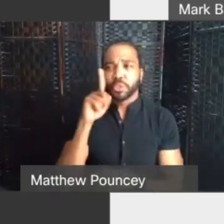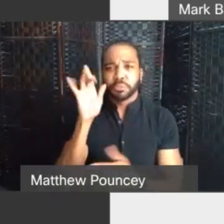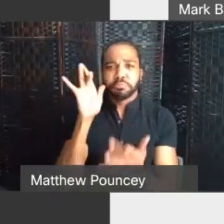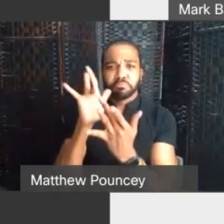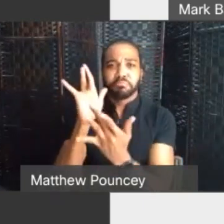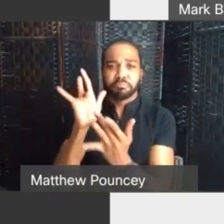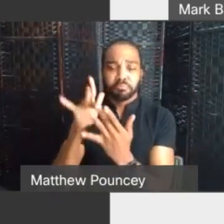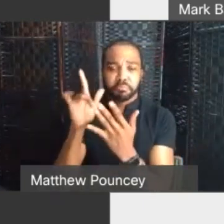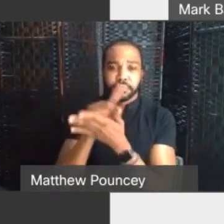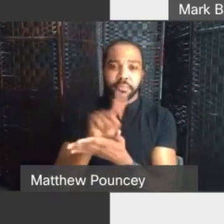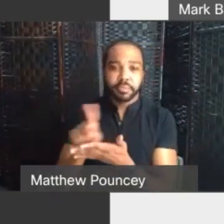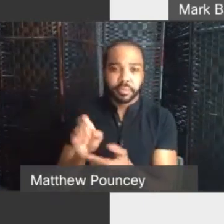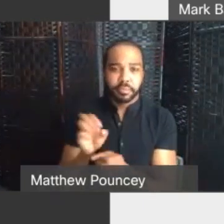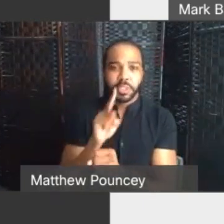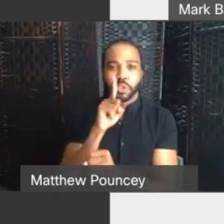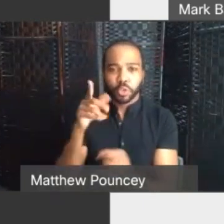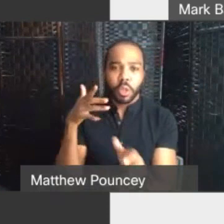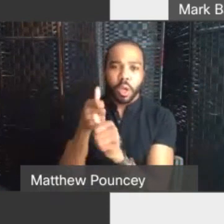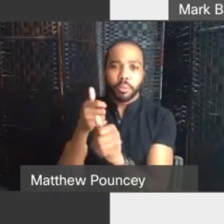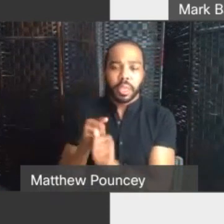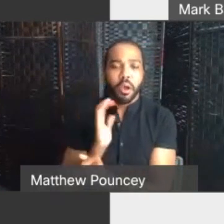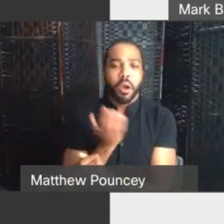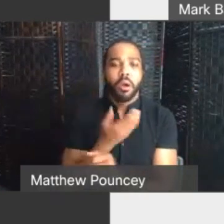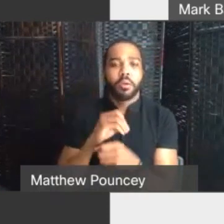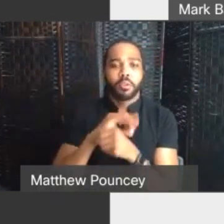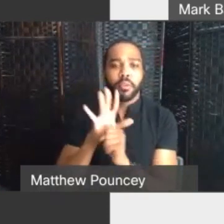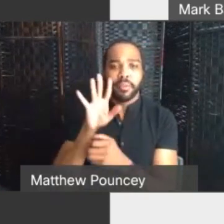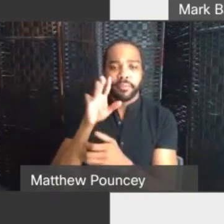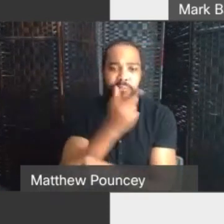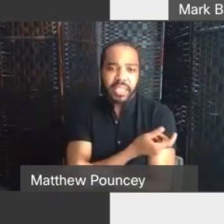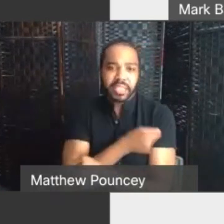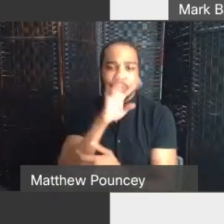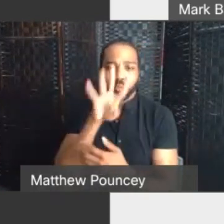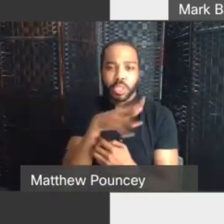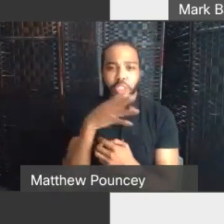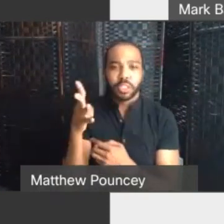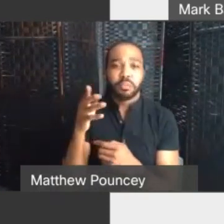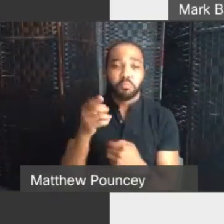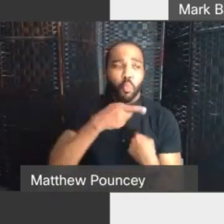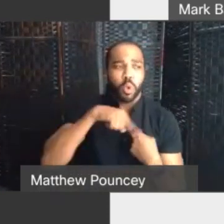to update this COVID vaccine spreadsheet. We don't get